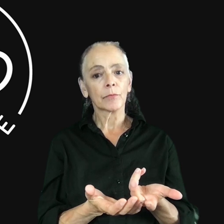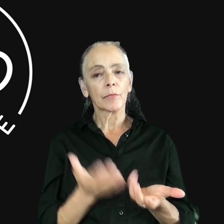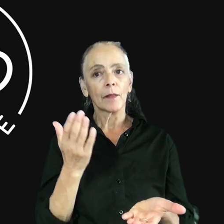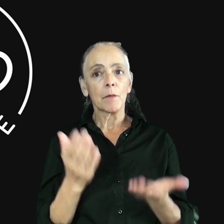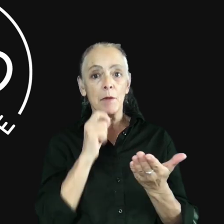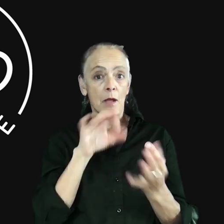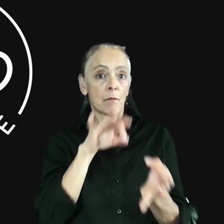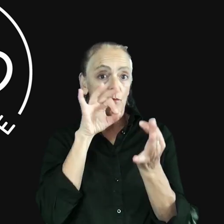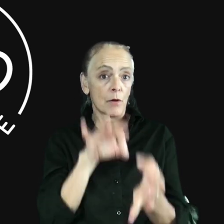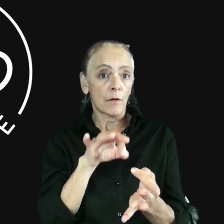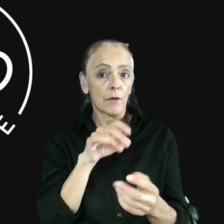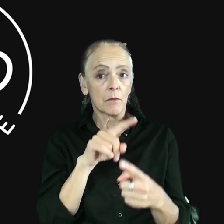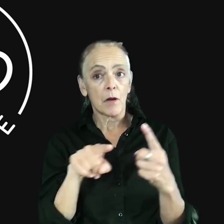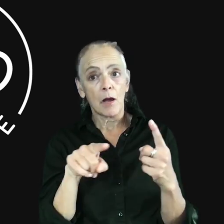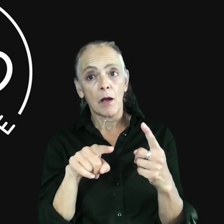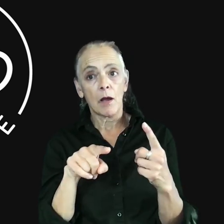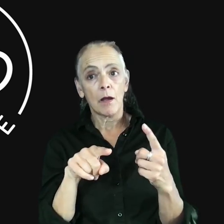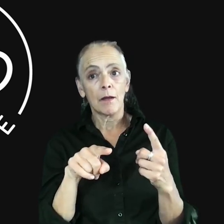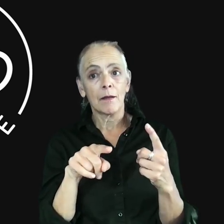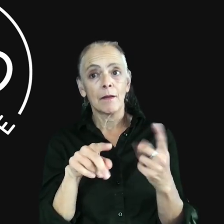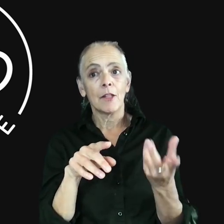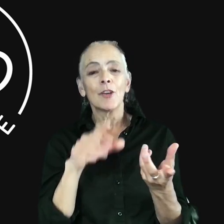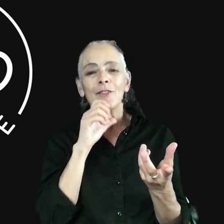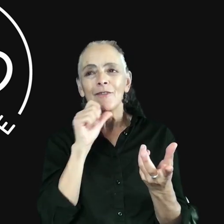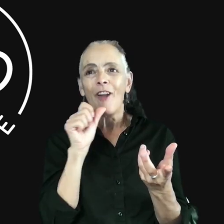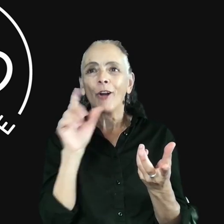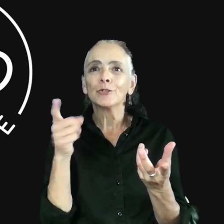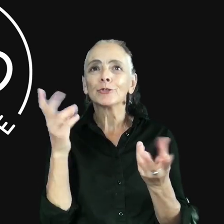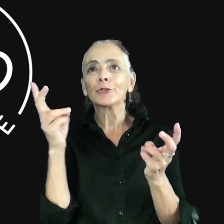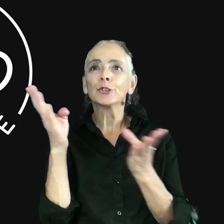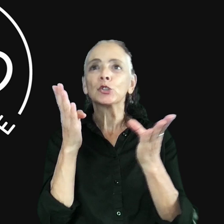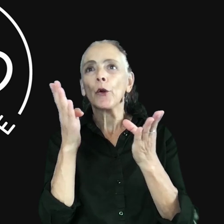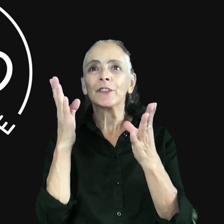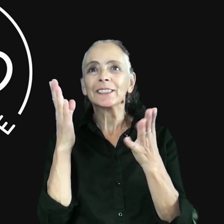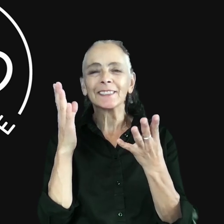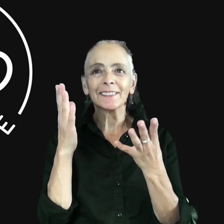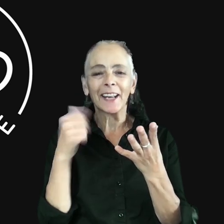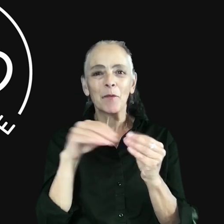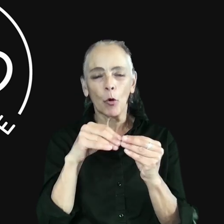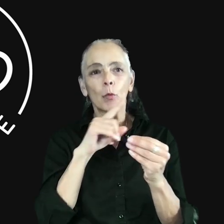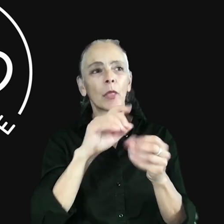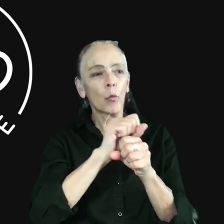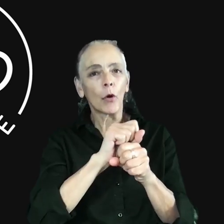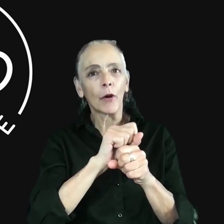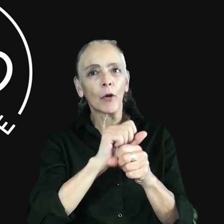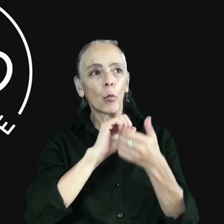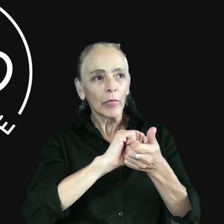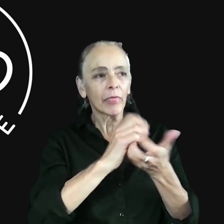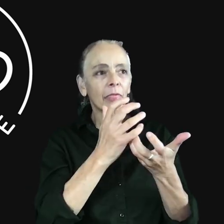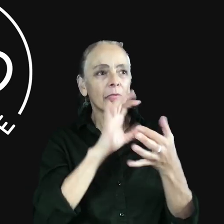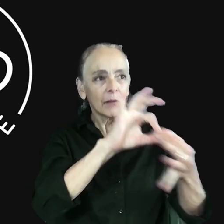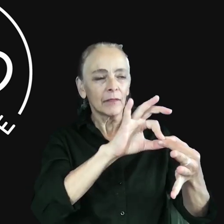perfect but that's at least you're not the service anymore you are really someone working with the team and they feel that you have the same